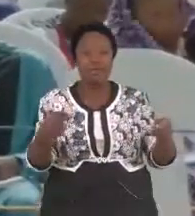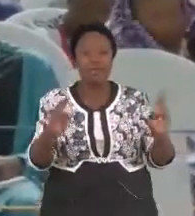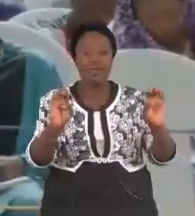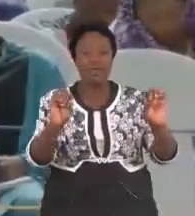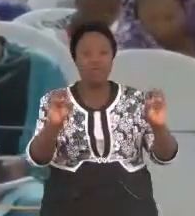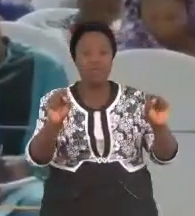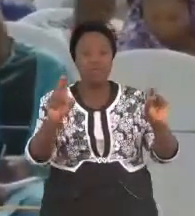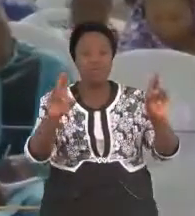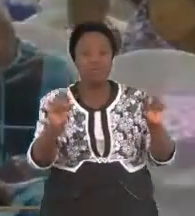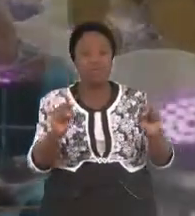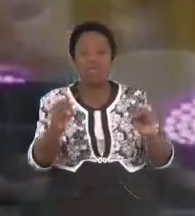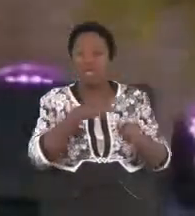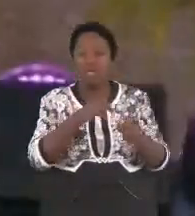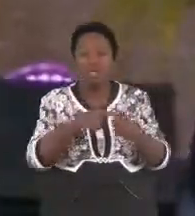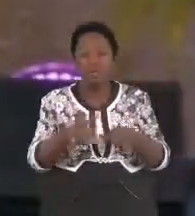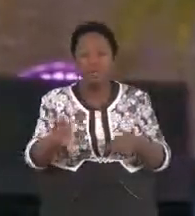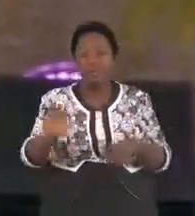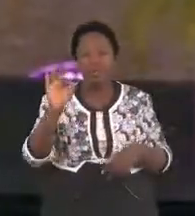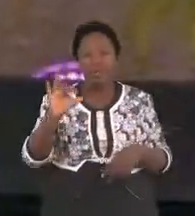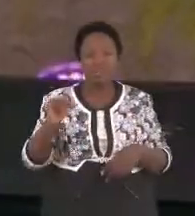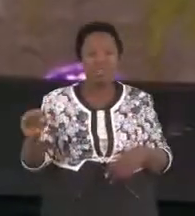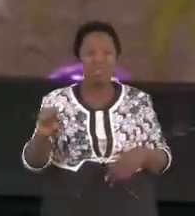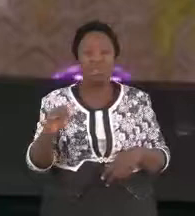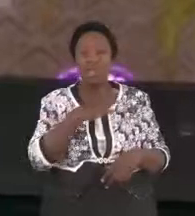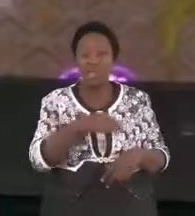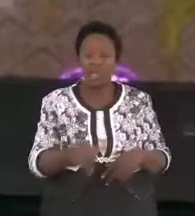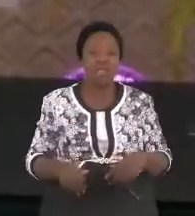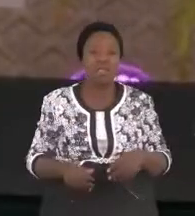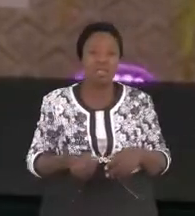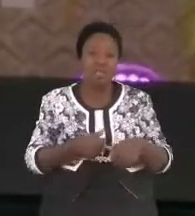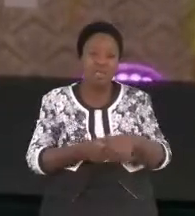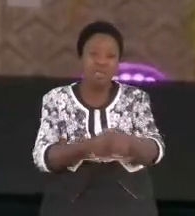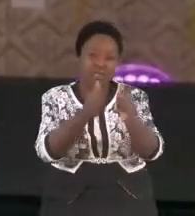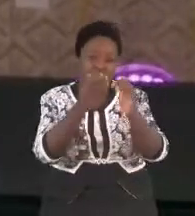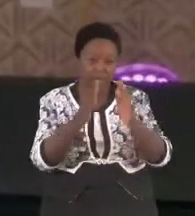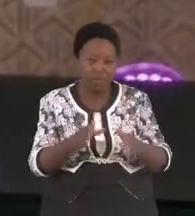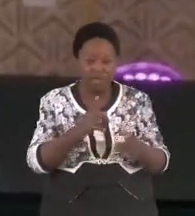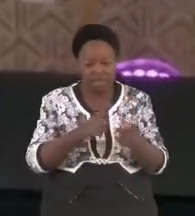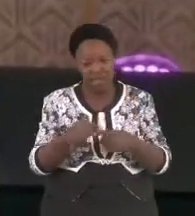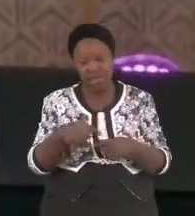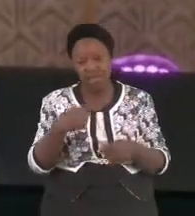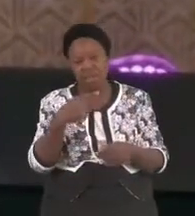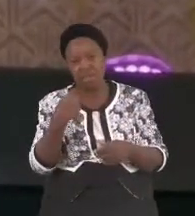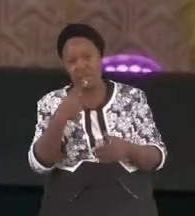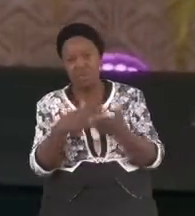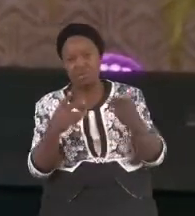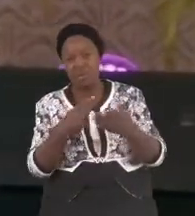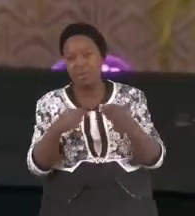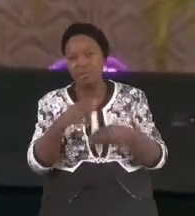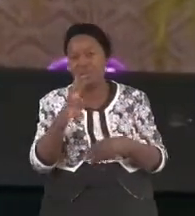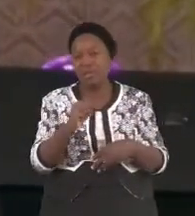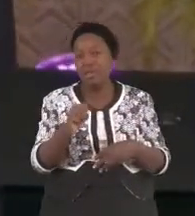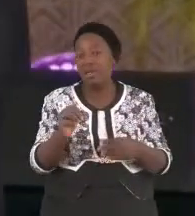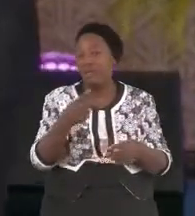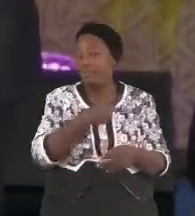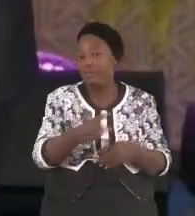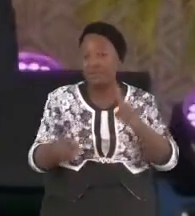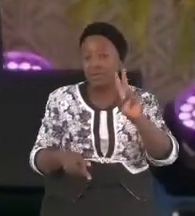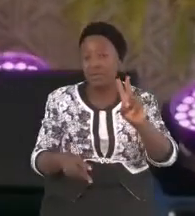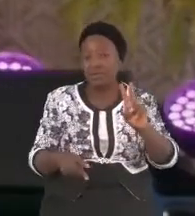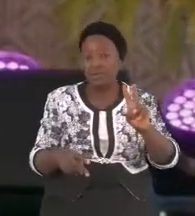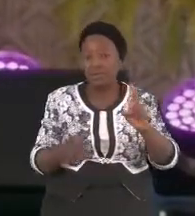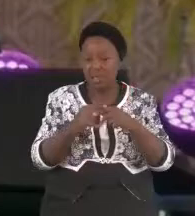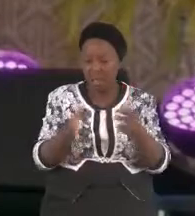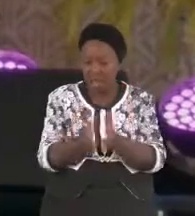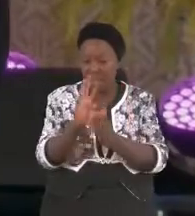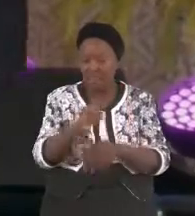certain disciples. And then he noticed something about them. Look at verse 2. He asked them a question.